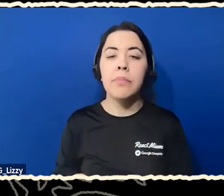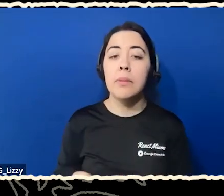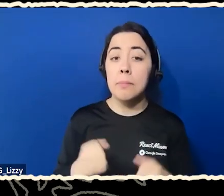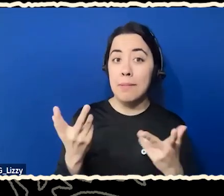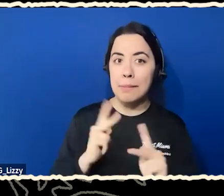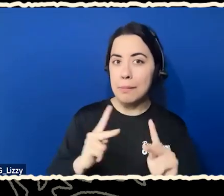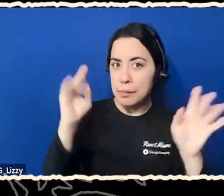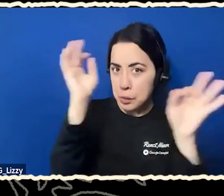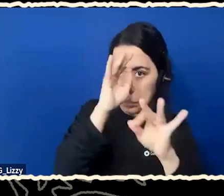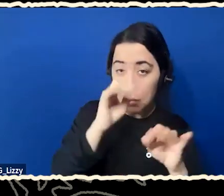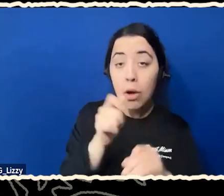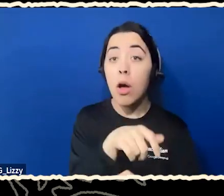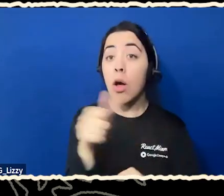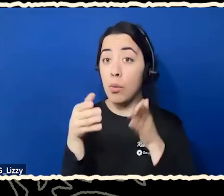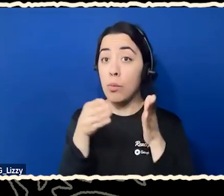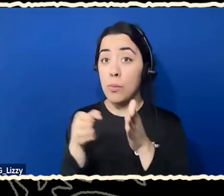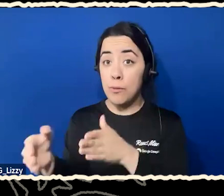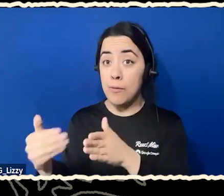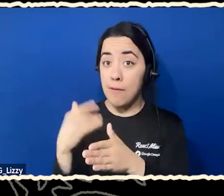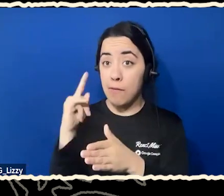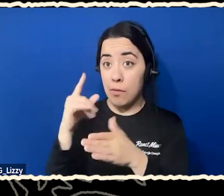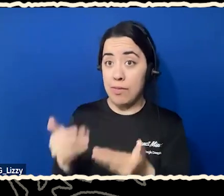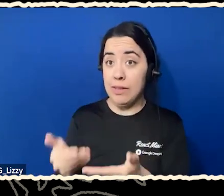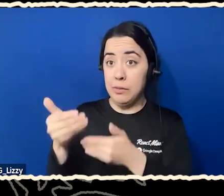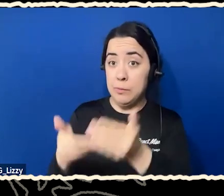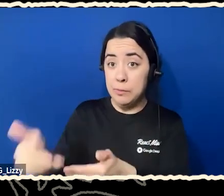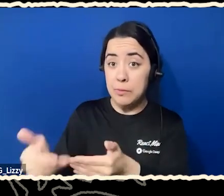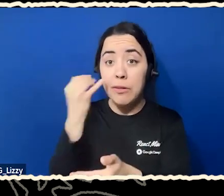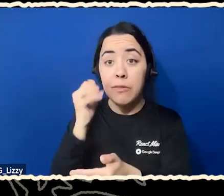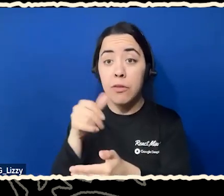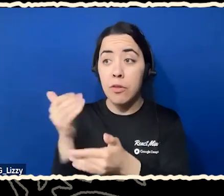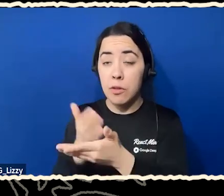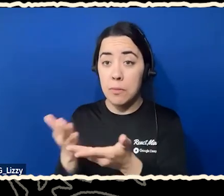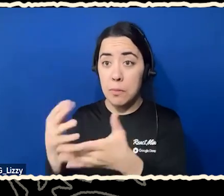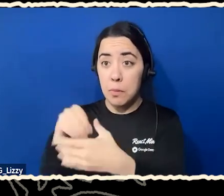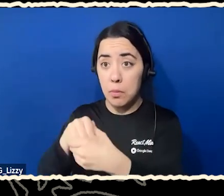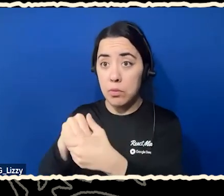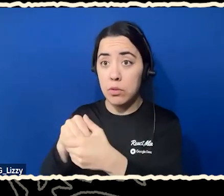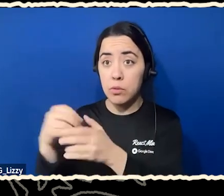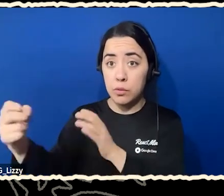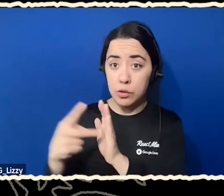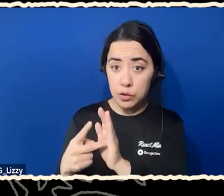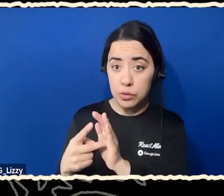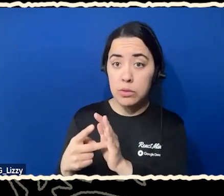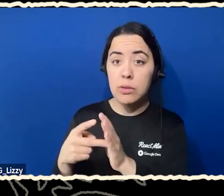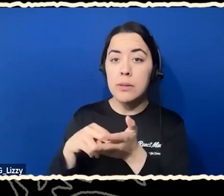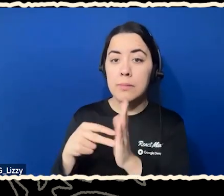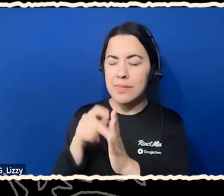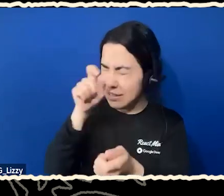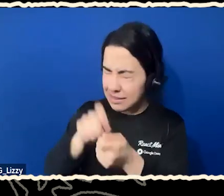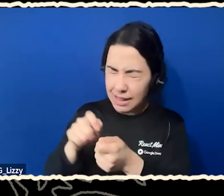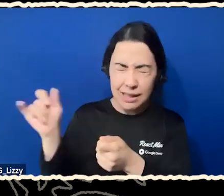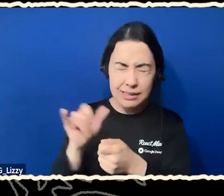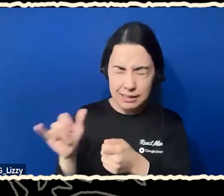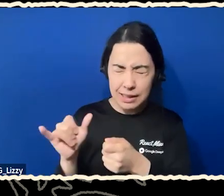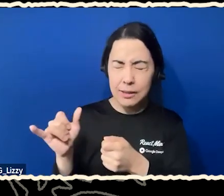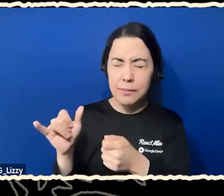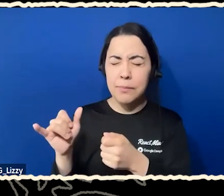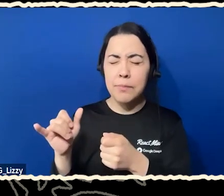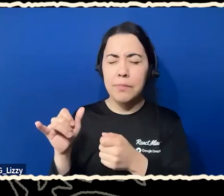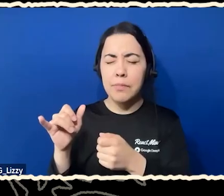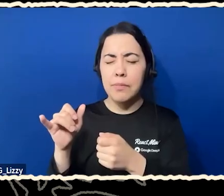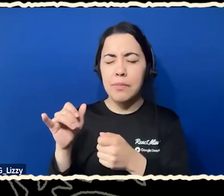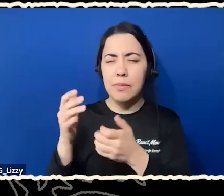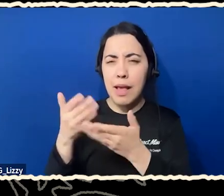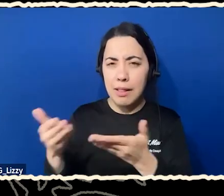a component returns the exact same element object reference, so triple equals